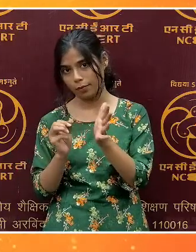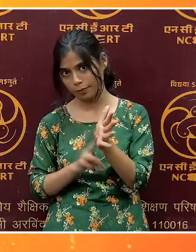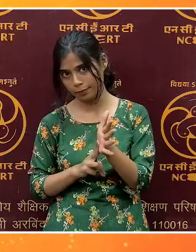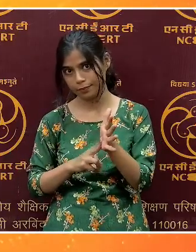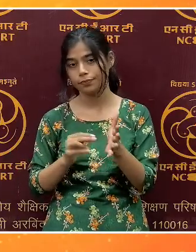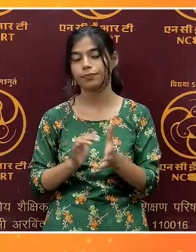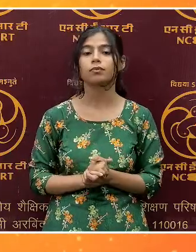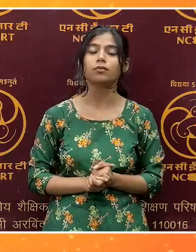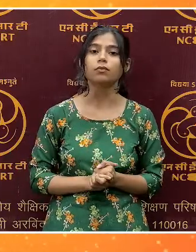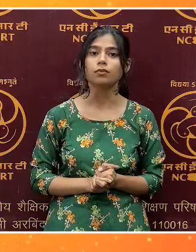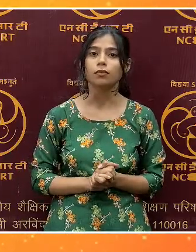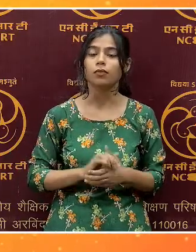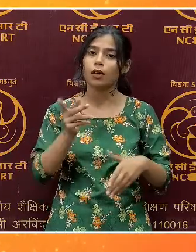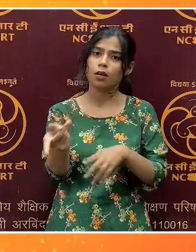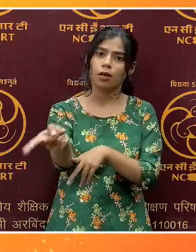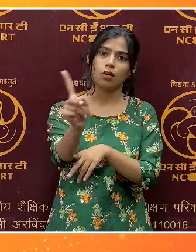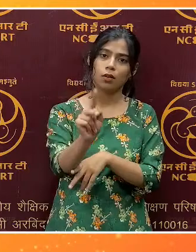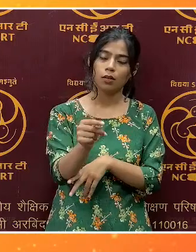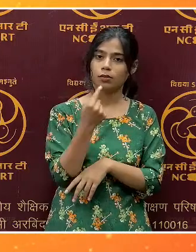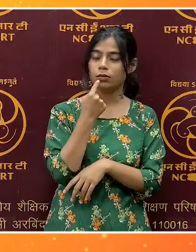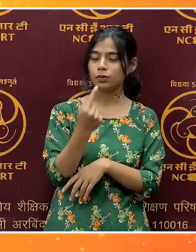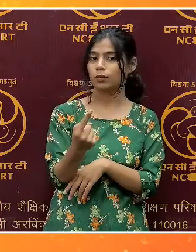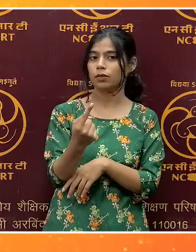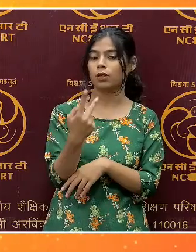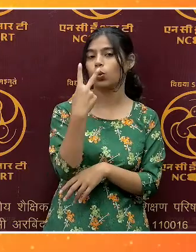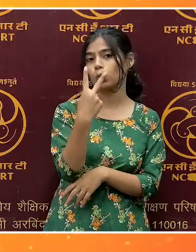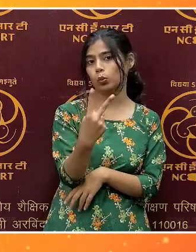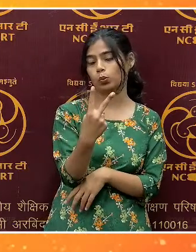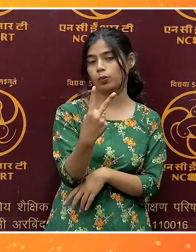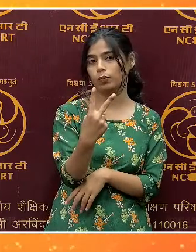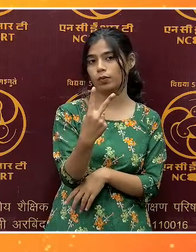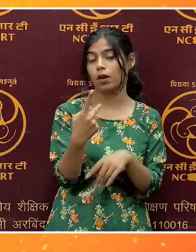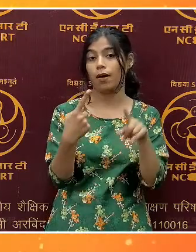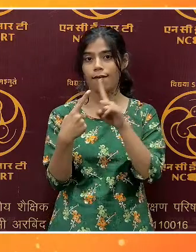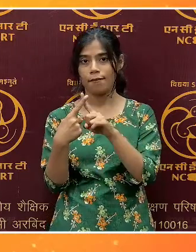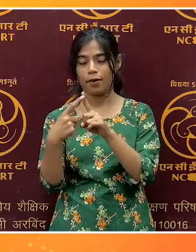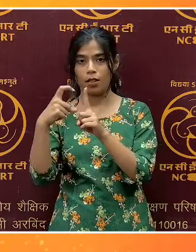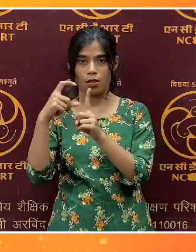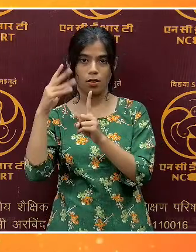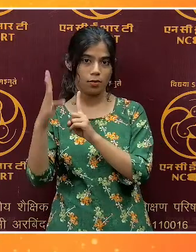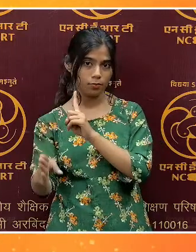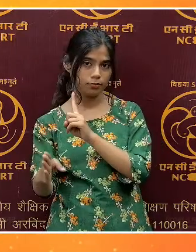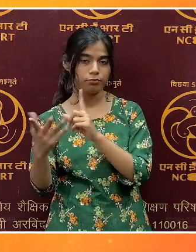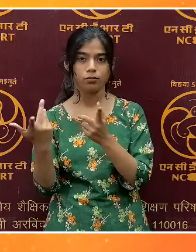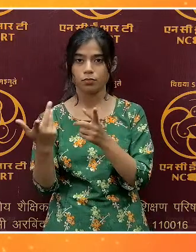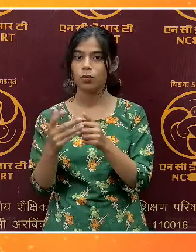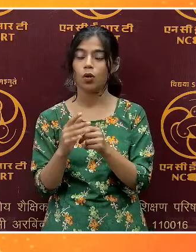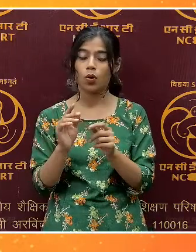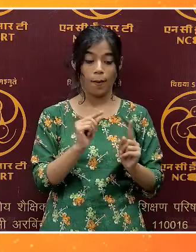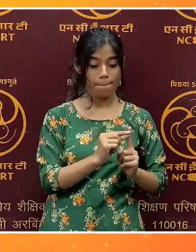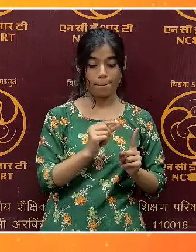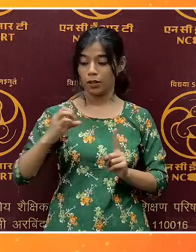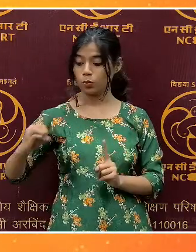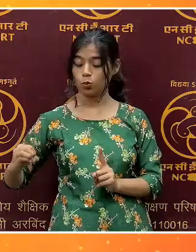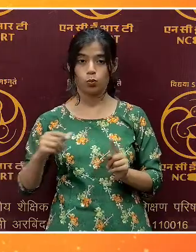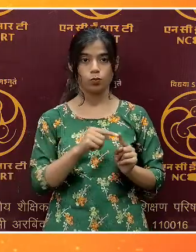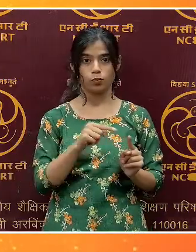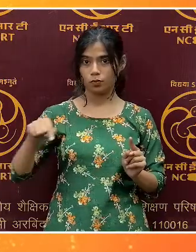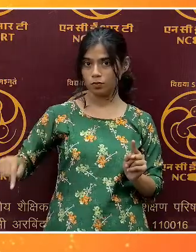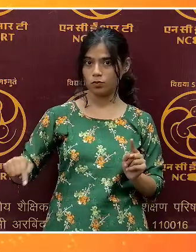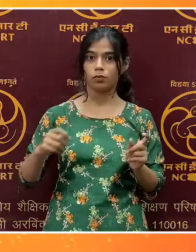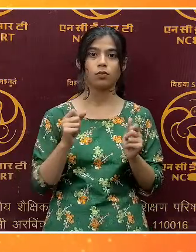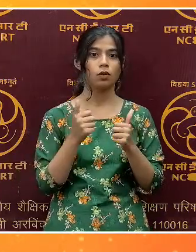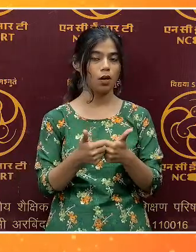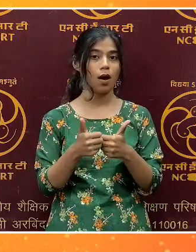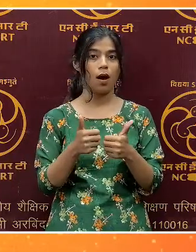P. Now again here we will be needing two things. One is distance of point P from O, marked